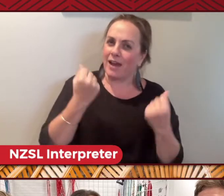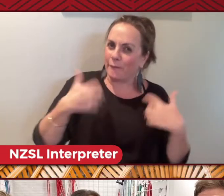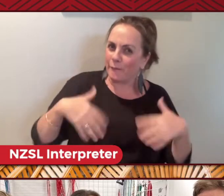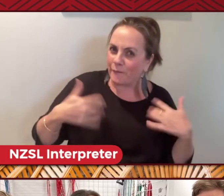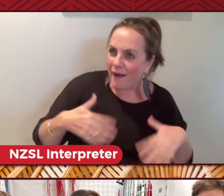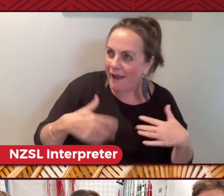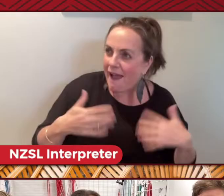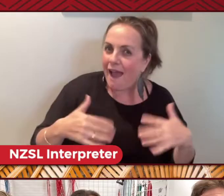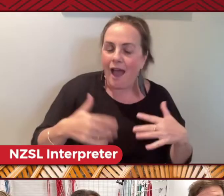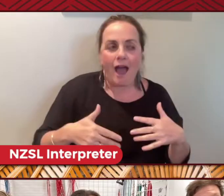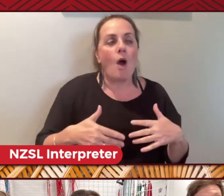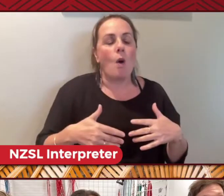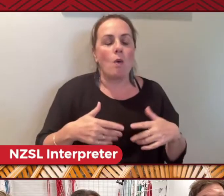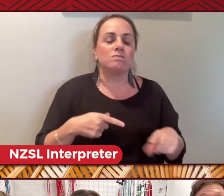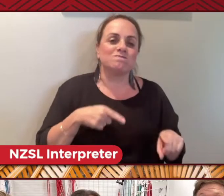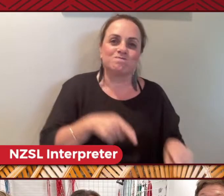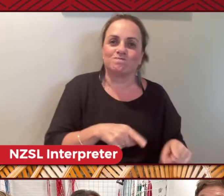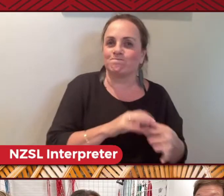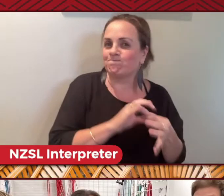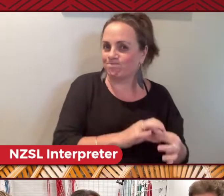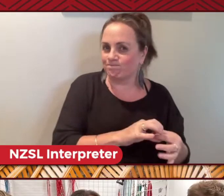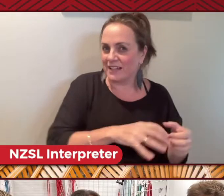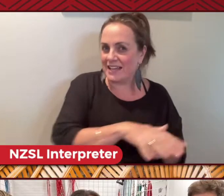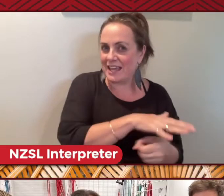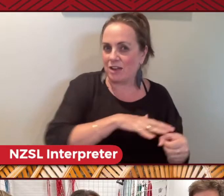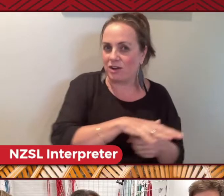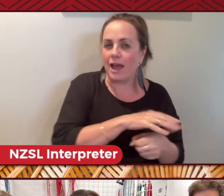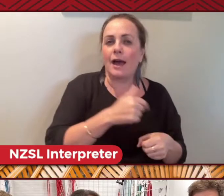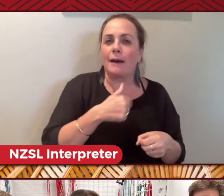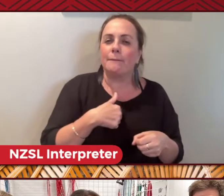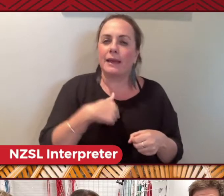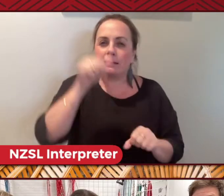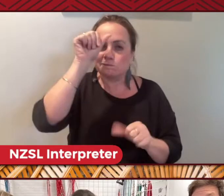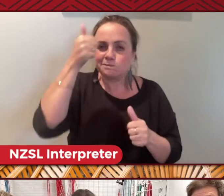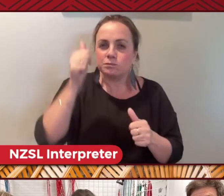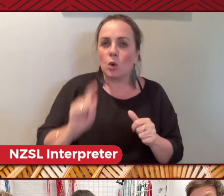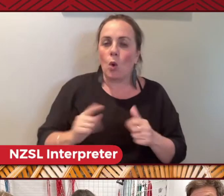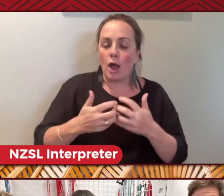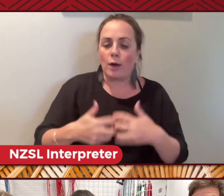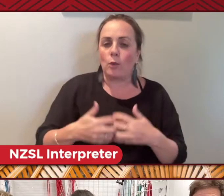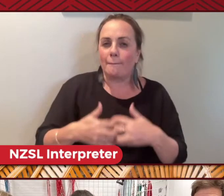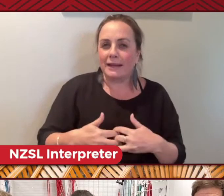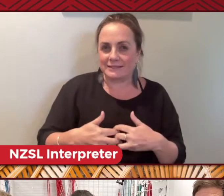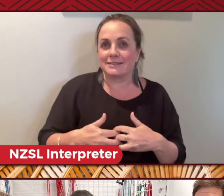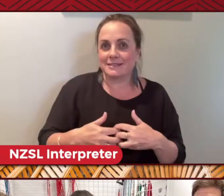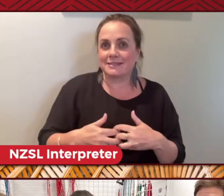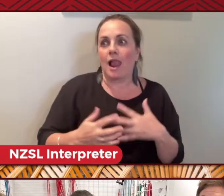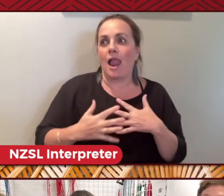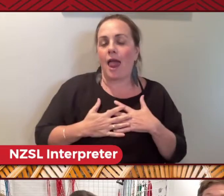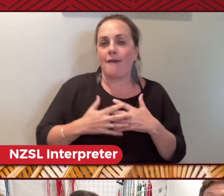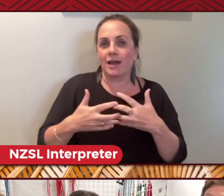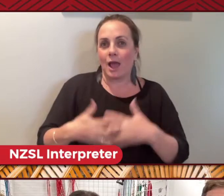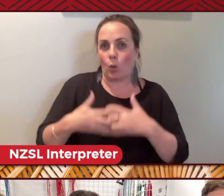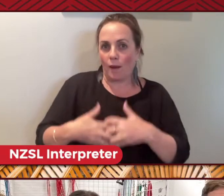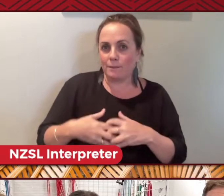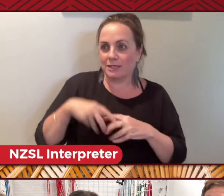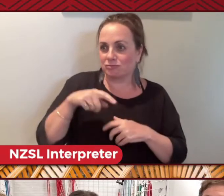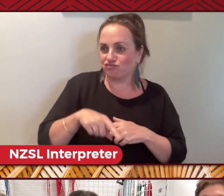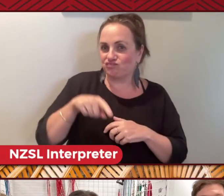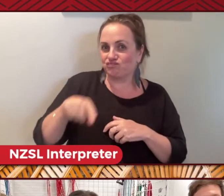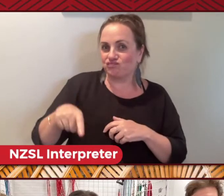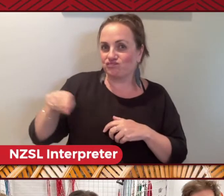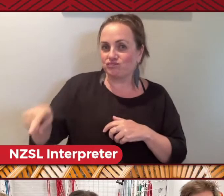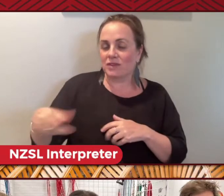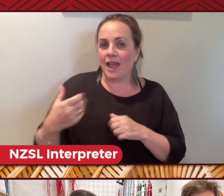idea. I'm the guy behind probably all the equipment. I've got a little addiction to equipment, so we use